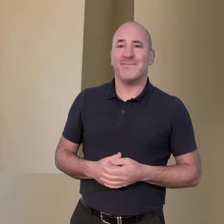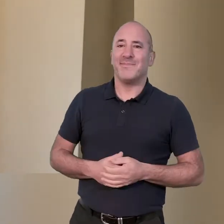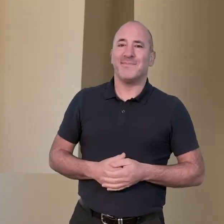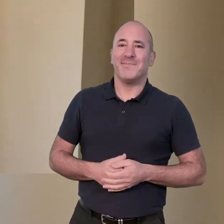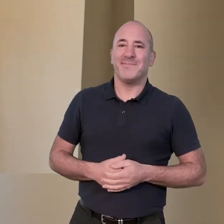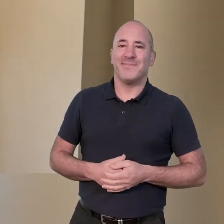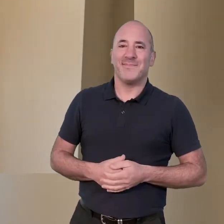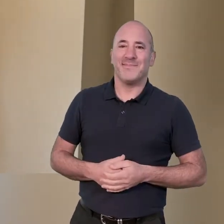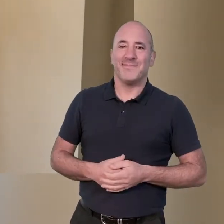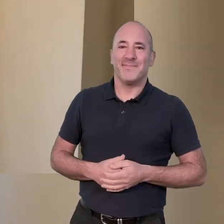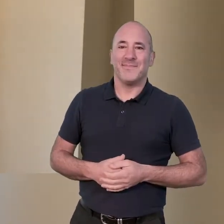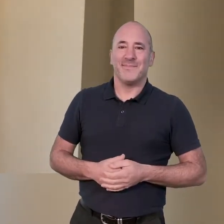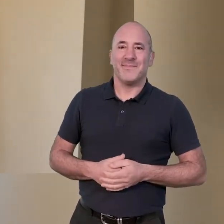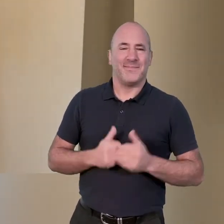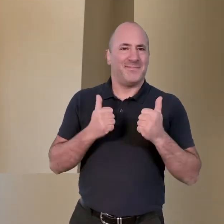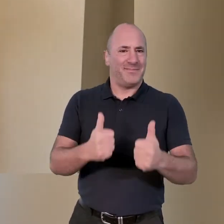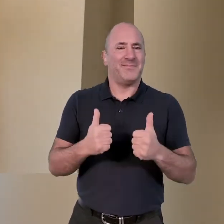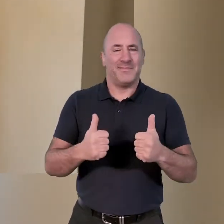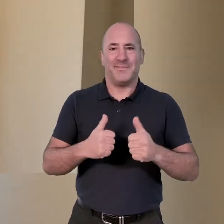punches.